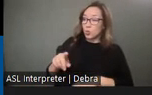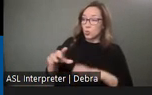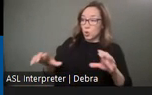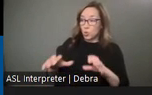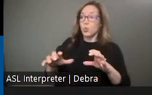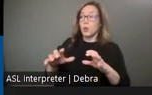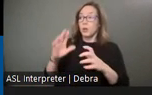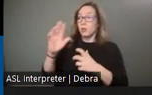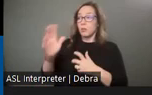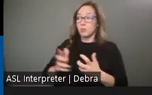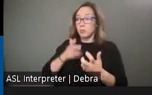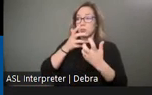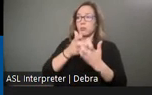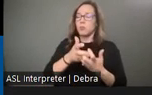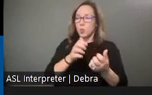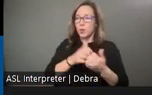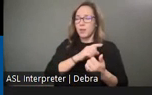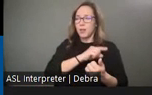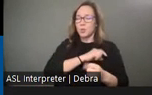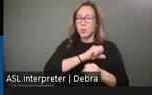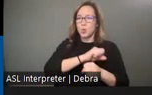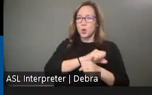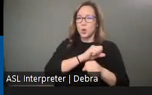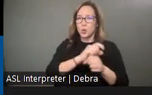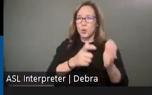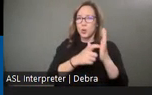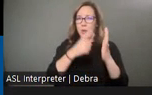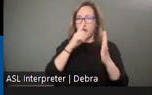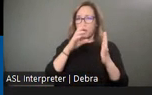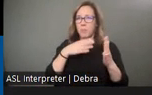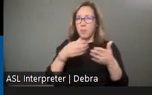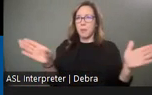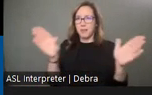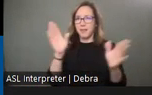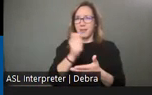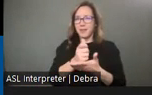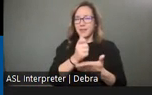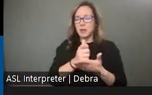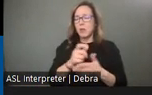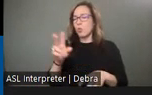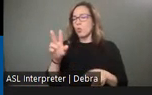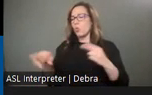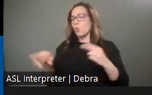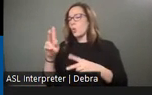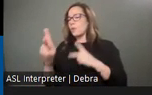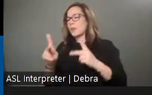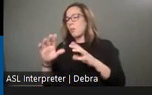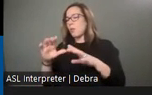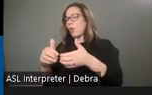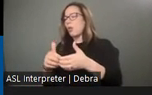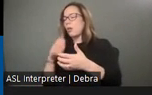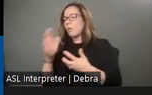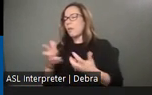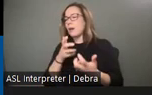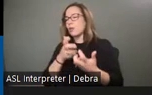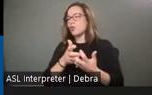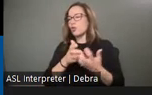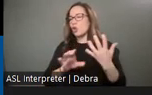the eligible work requirements for public assistance, you want to look at the people you're sheltering, make sure they line up with the criteria that are listed in